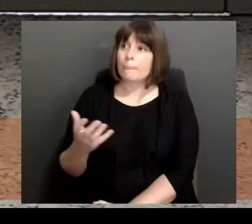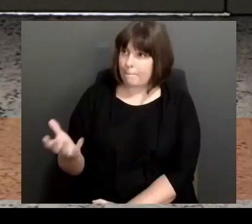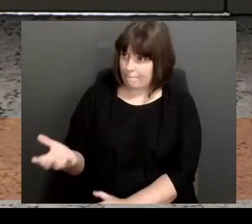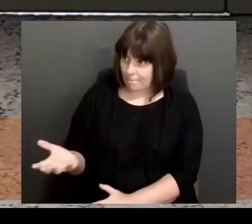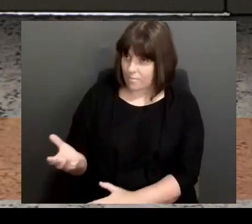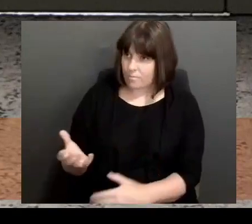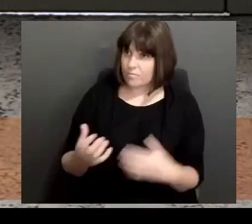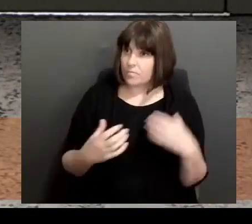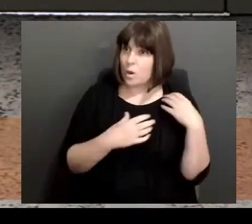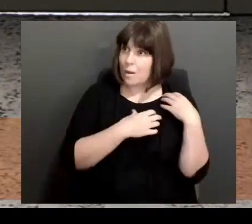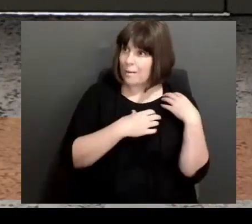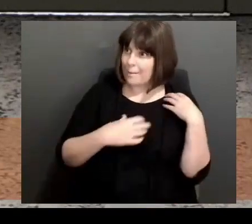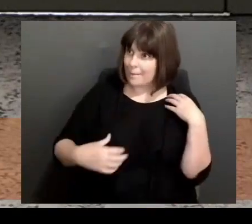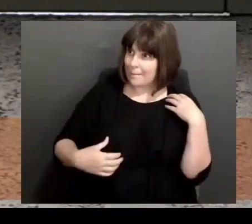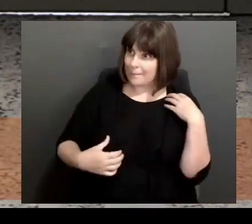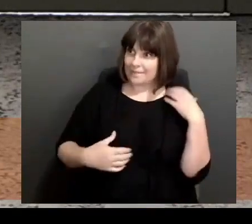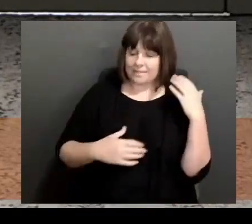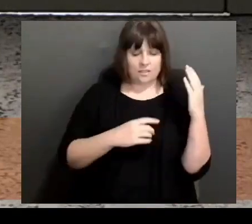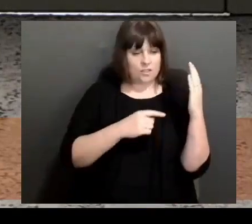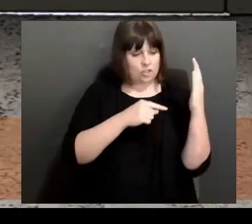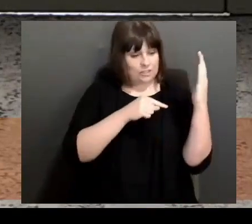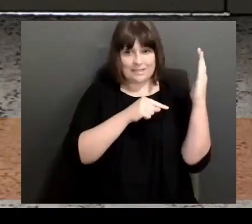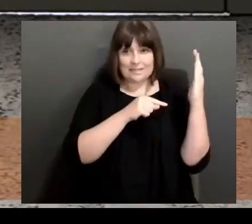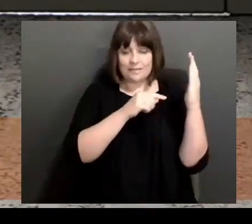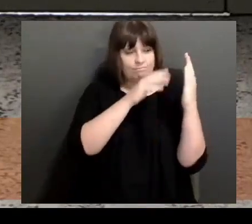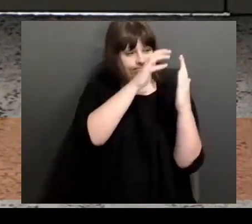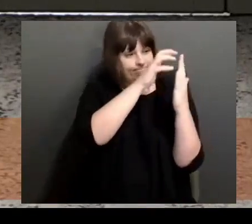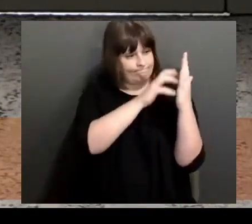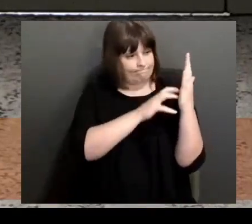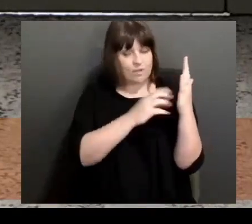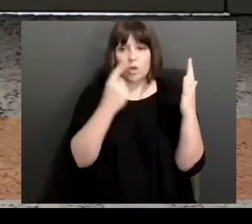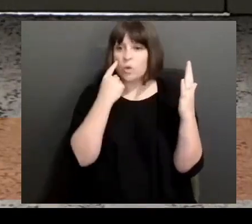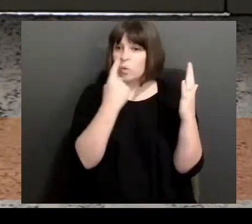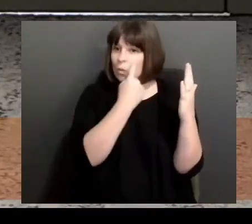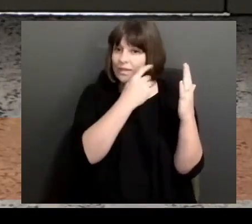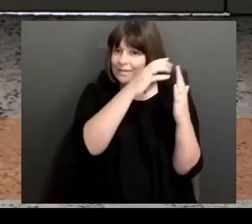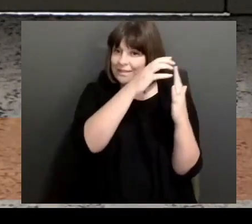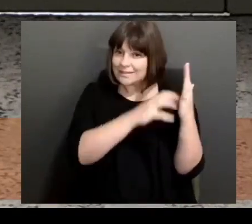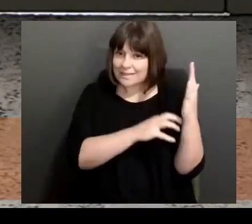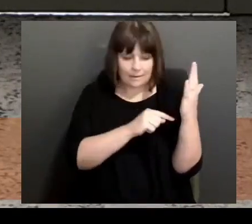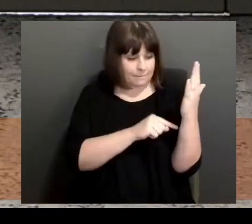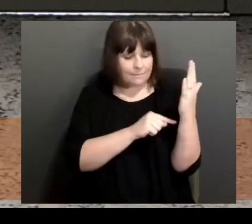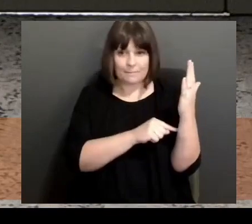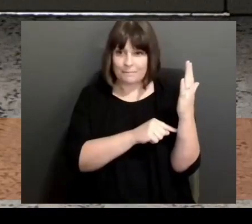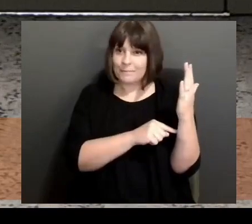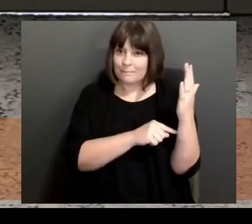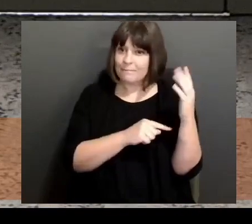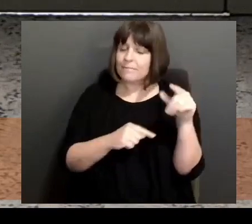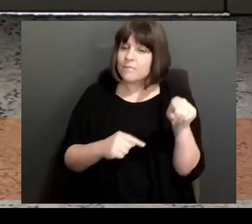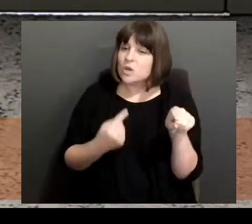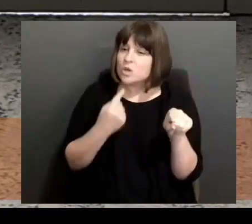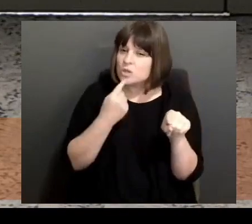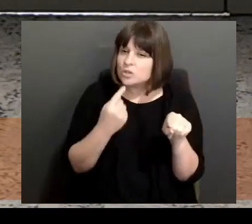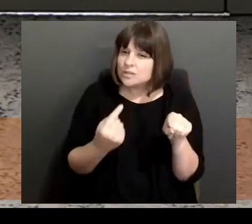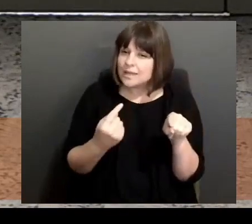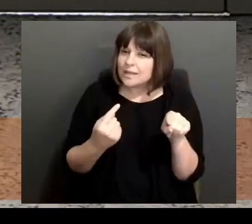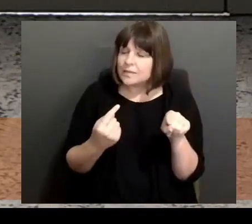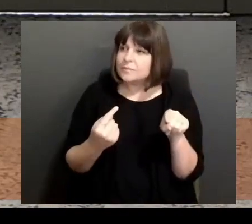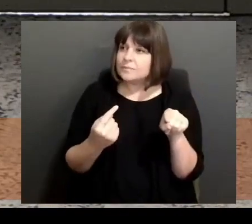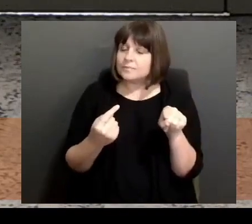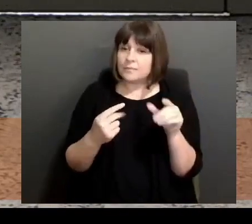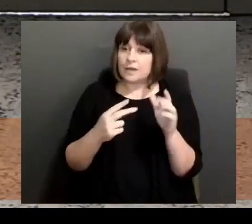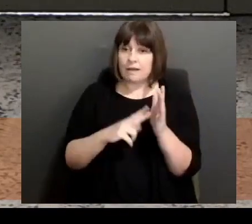of your witness statement just to finish up here with some broad questions. In your witness statement, you discuss the